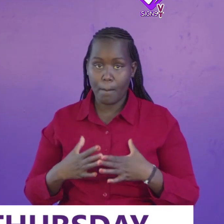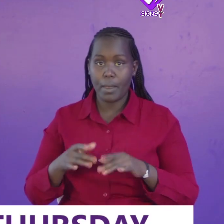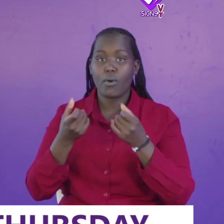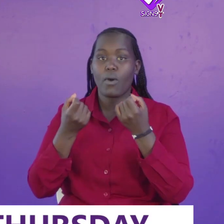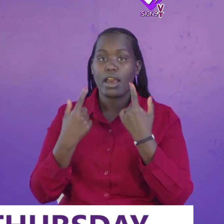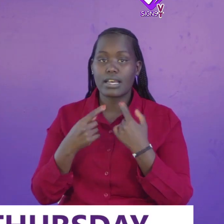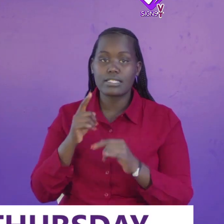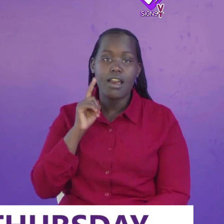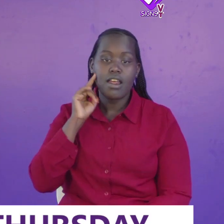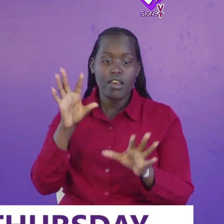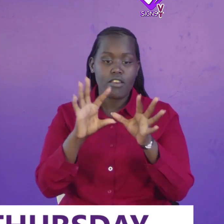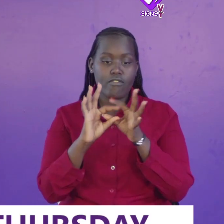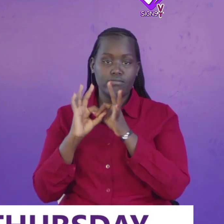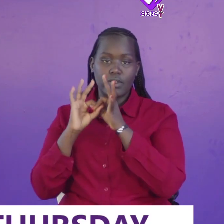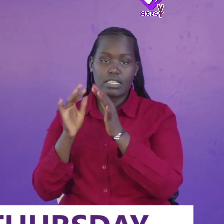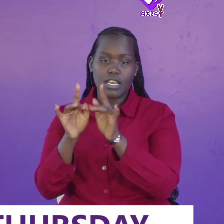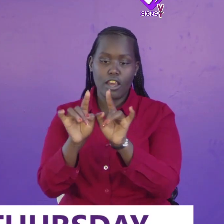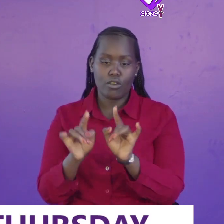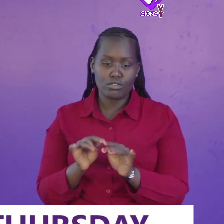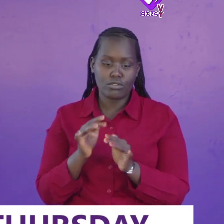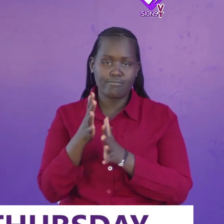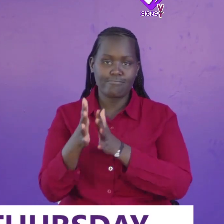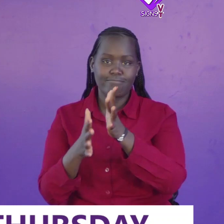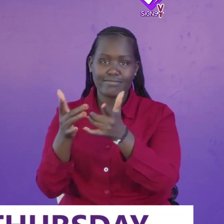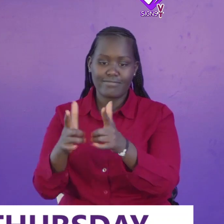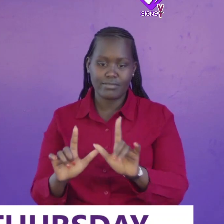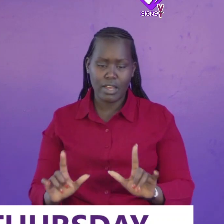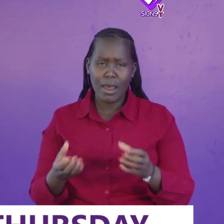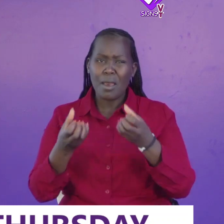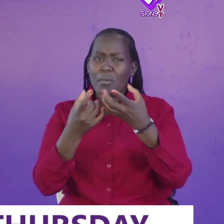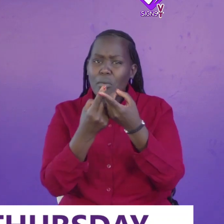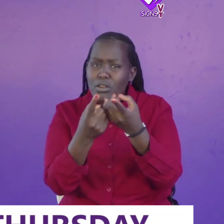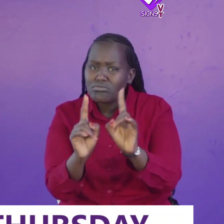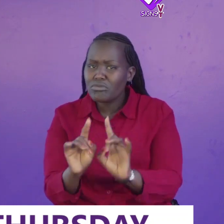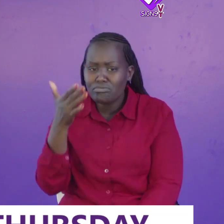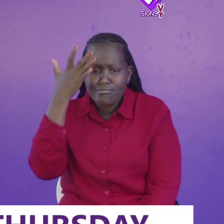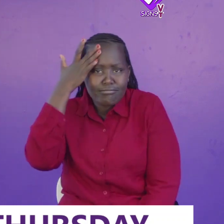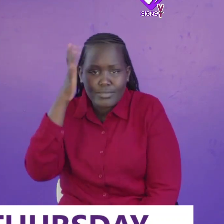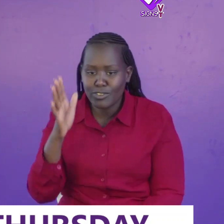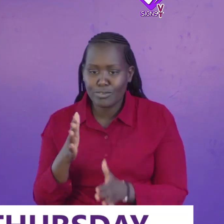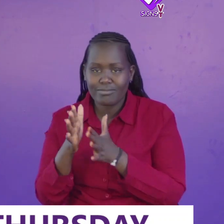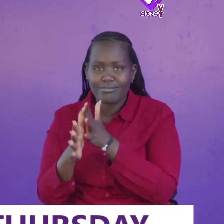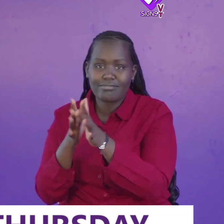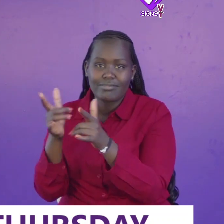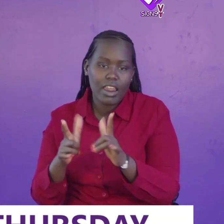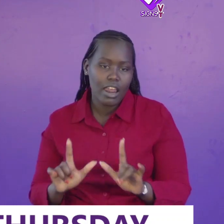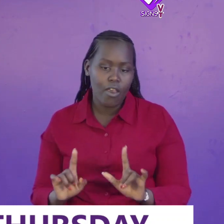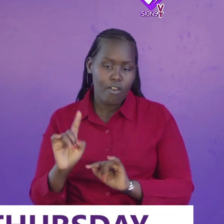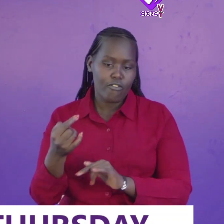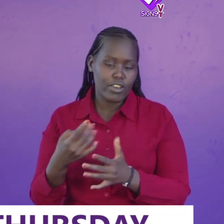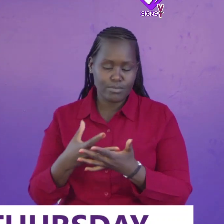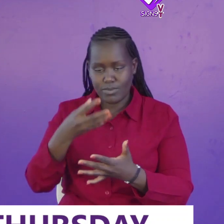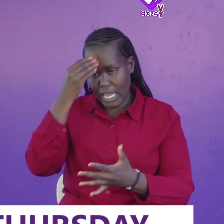culture and sign languages. Kwa najua most of you hamjui sign language. It's high time mwanze kujifunza. Kama mimi